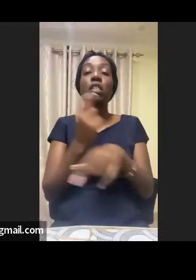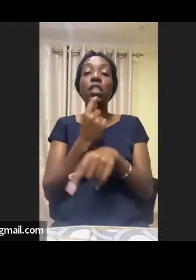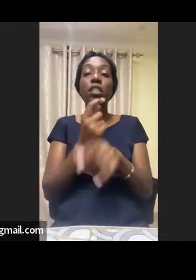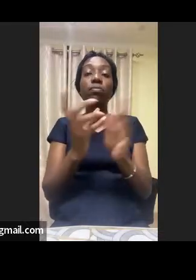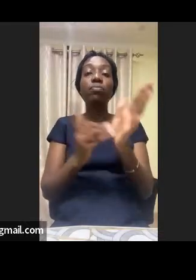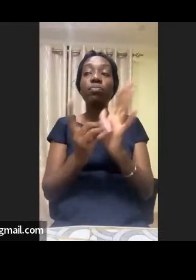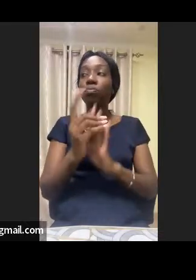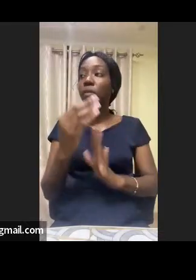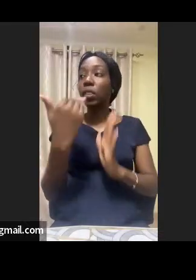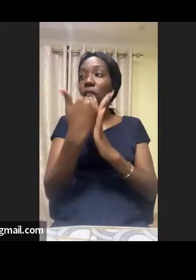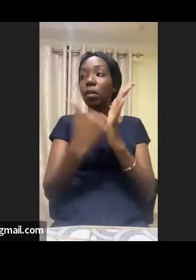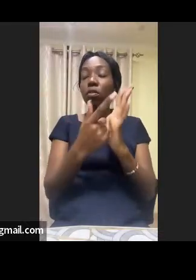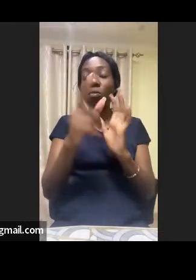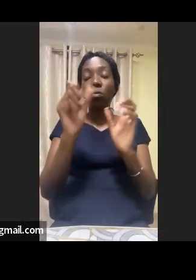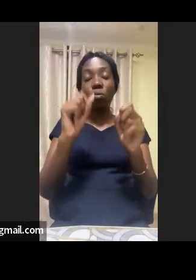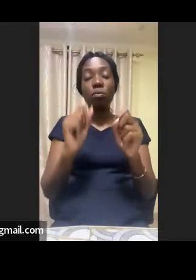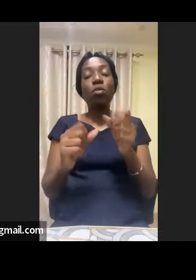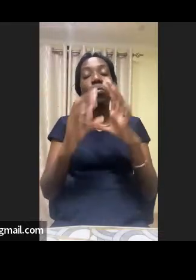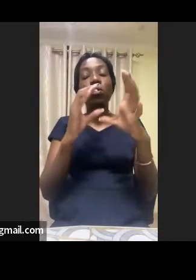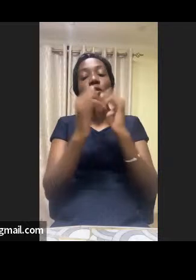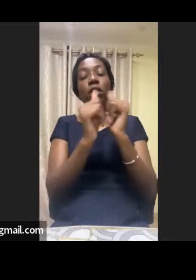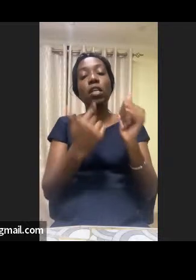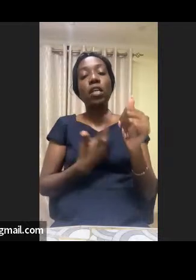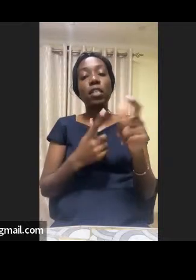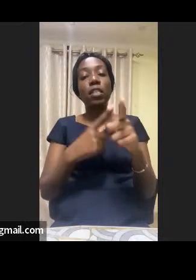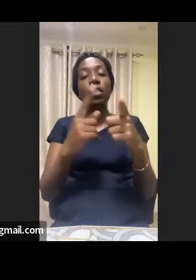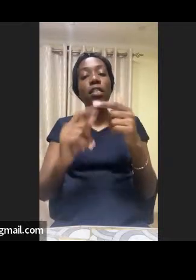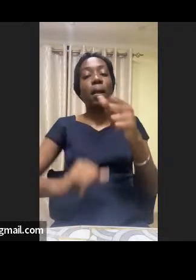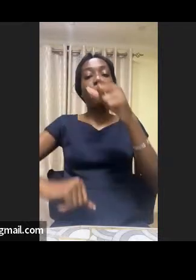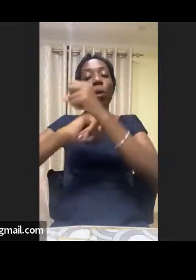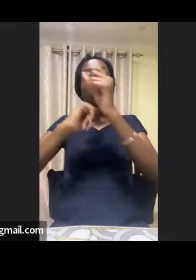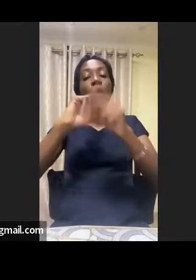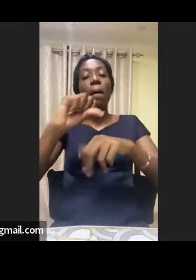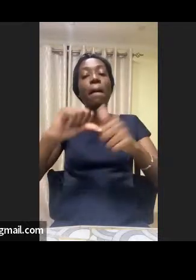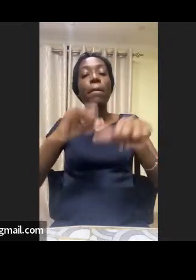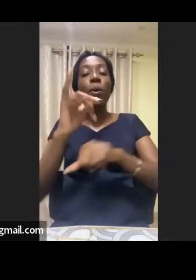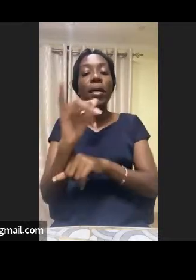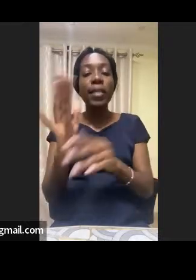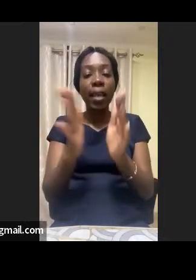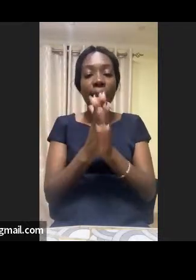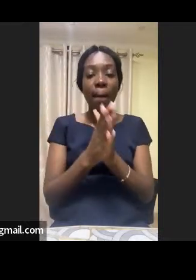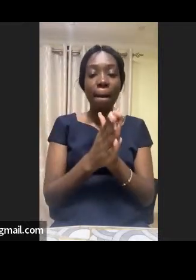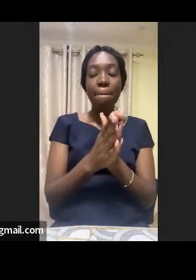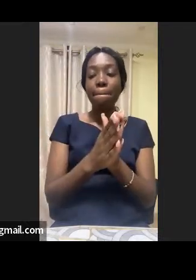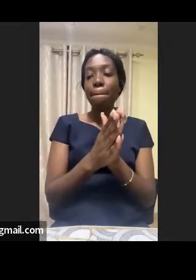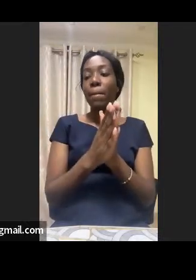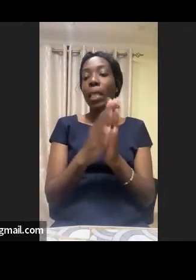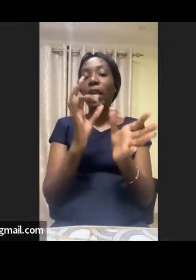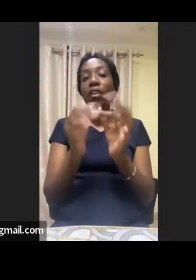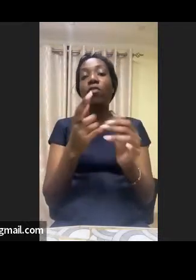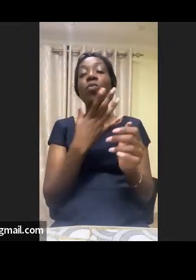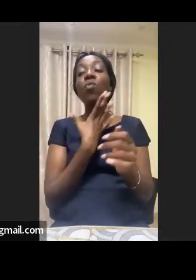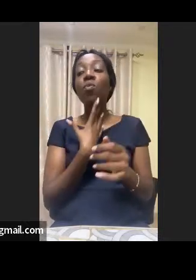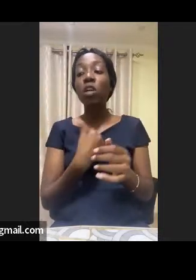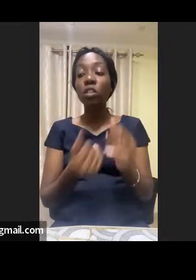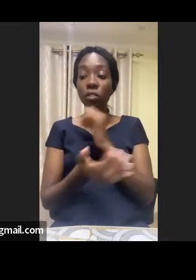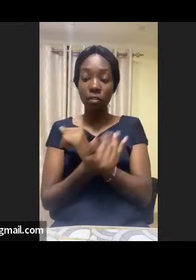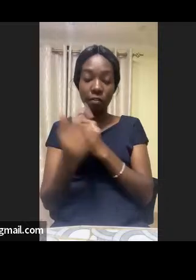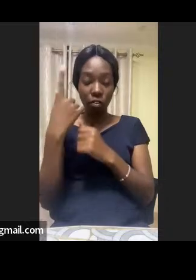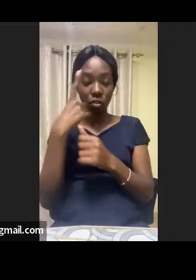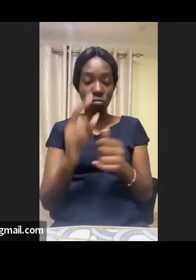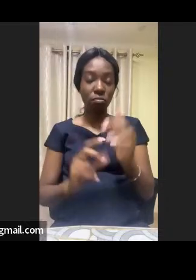also get in touch with us, and we'll be able to support you on that. And of course, if you're looking for consultants to update